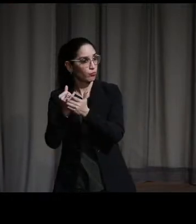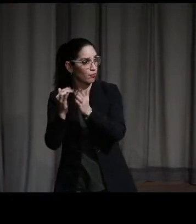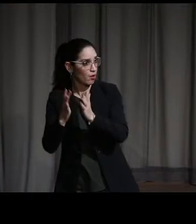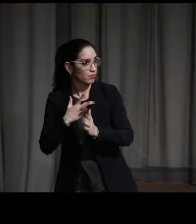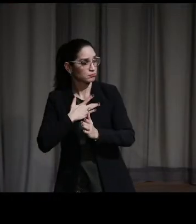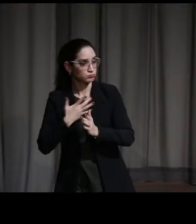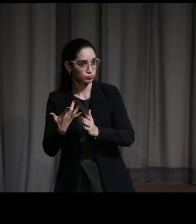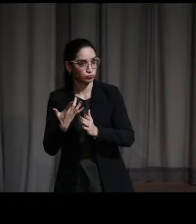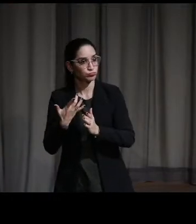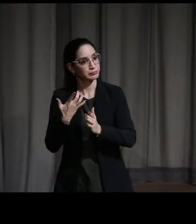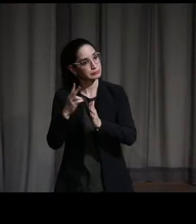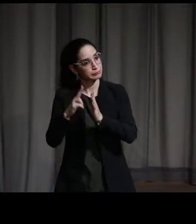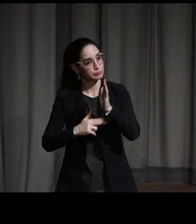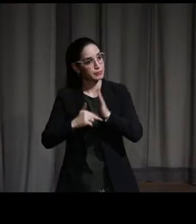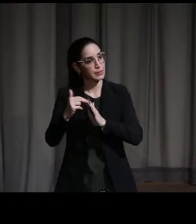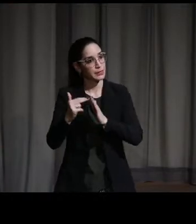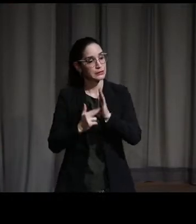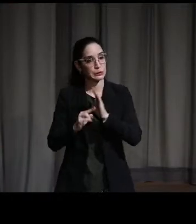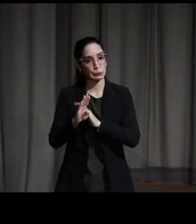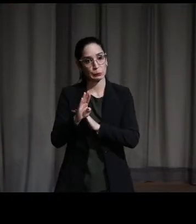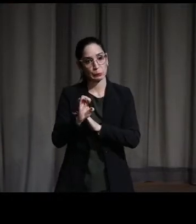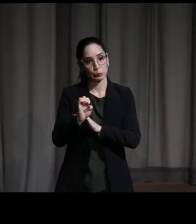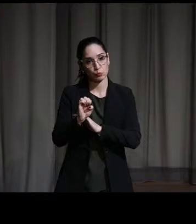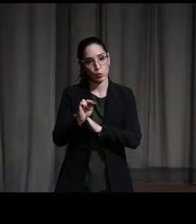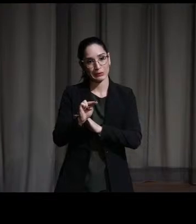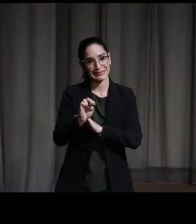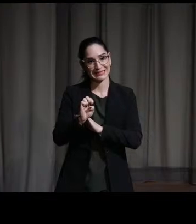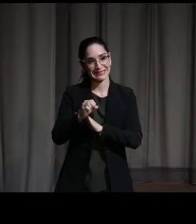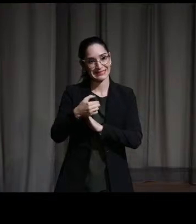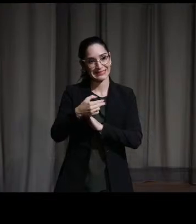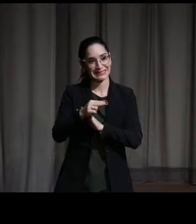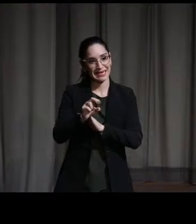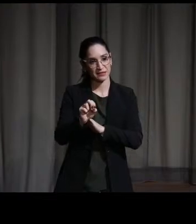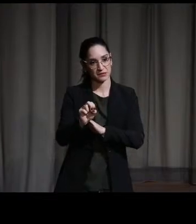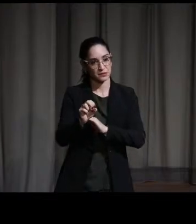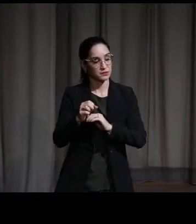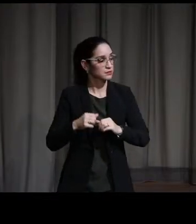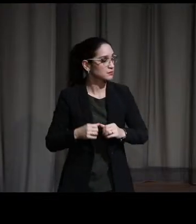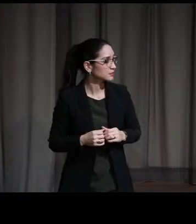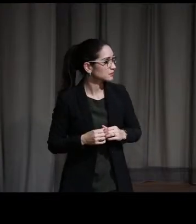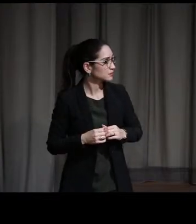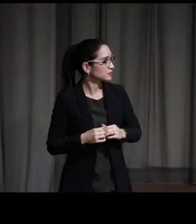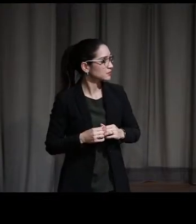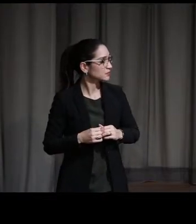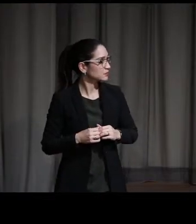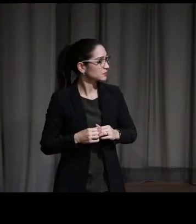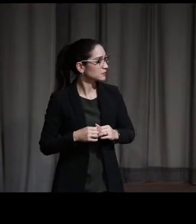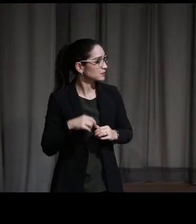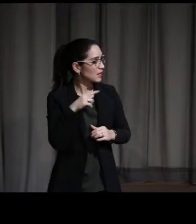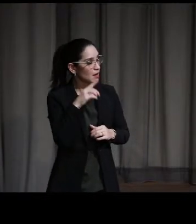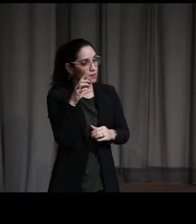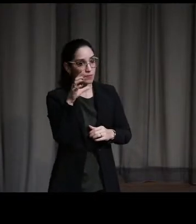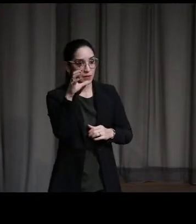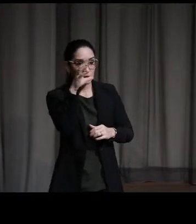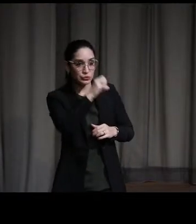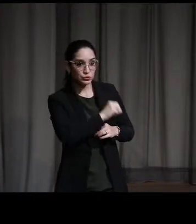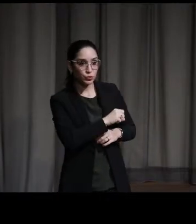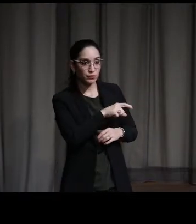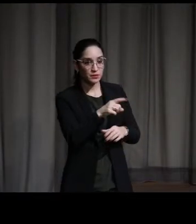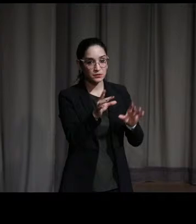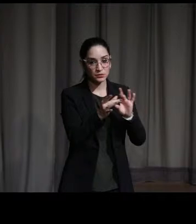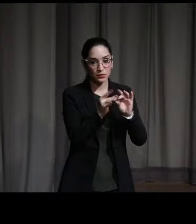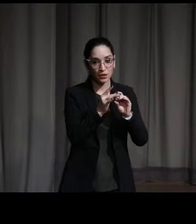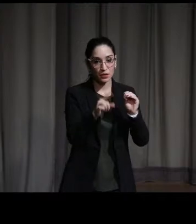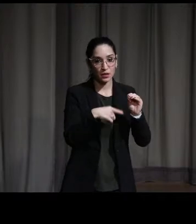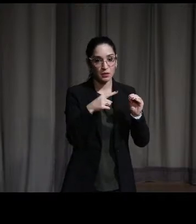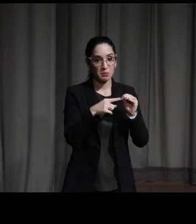that, please. Yeah, I'll just say quickly something about this. I presume here the reference is not to the country. It's to a dance